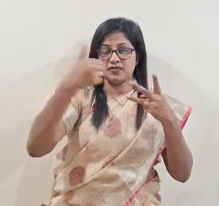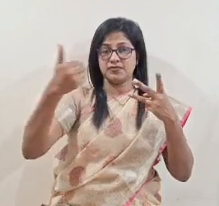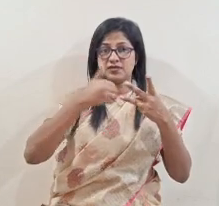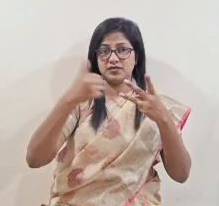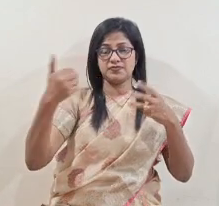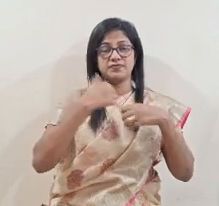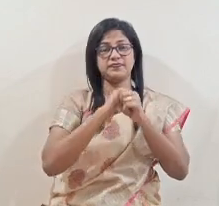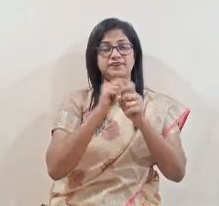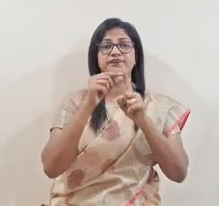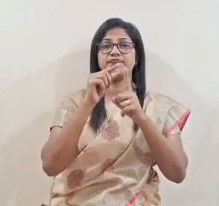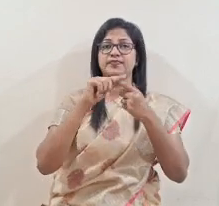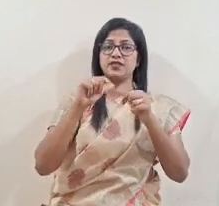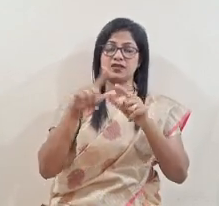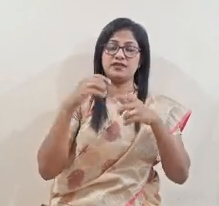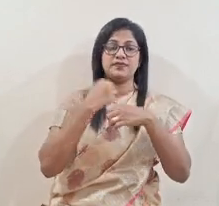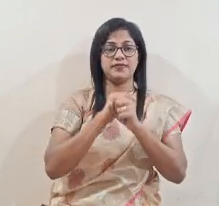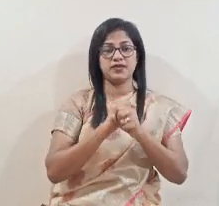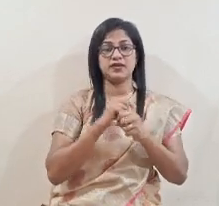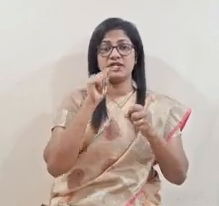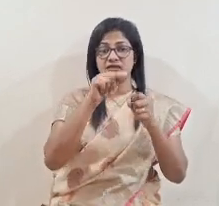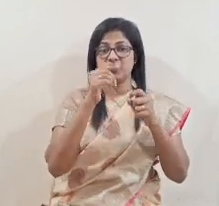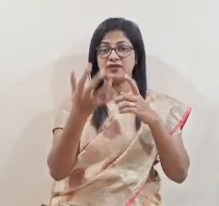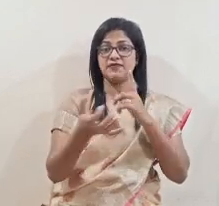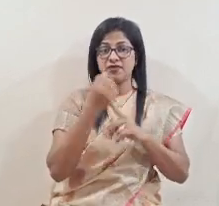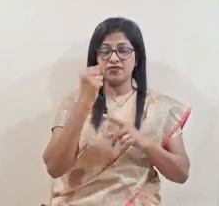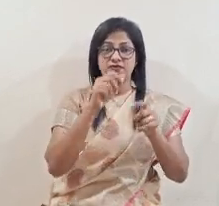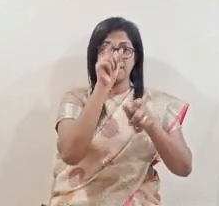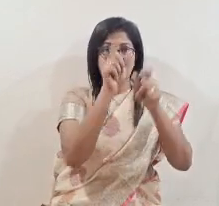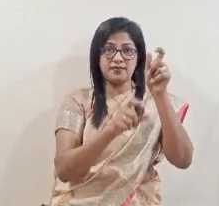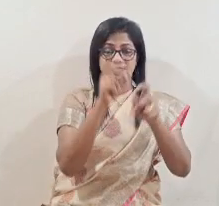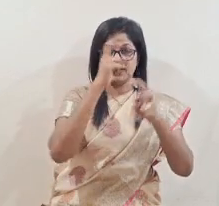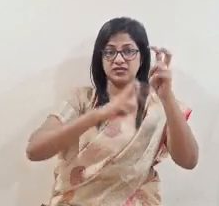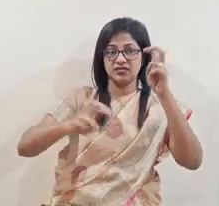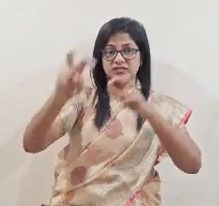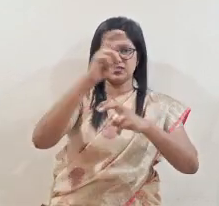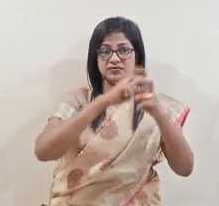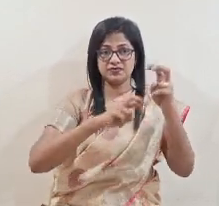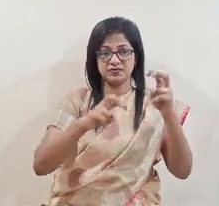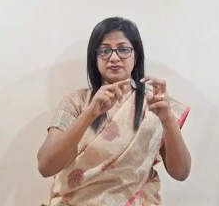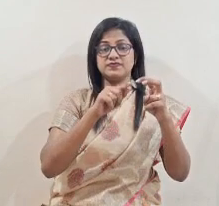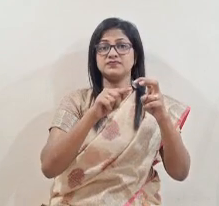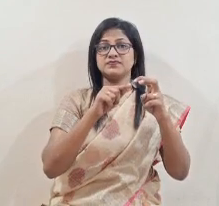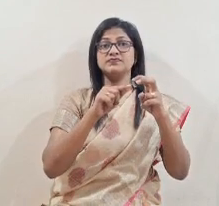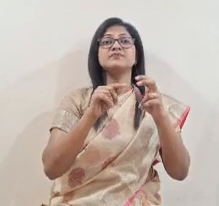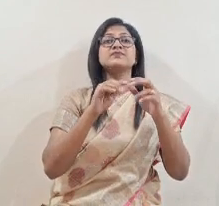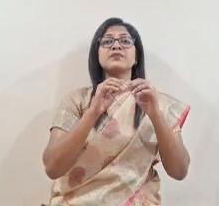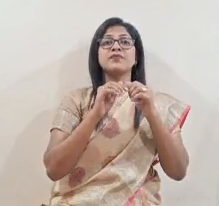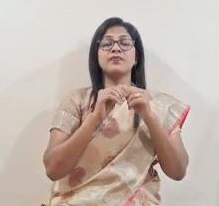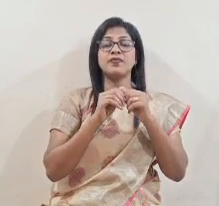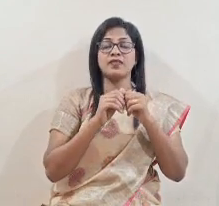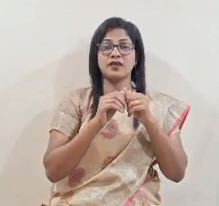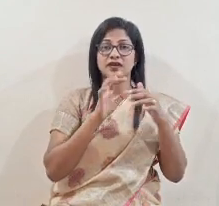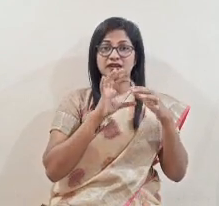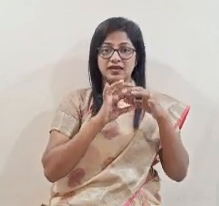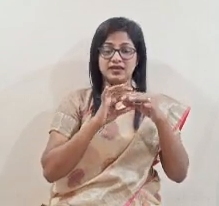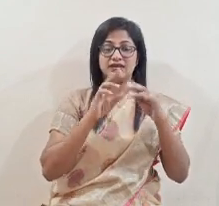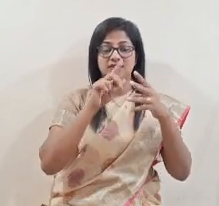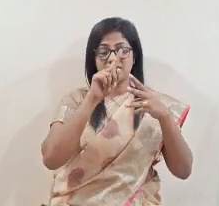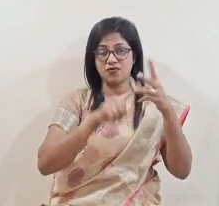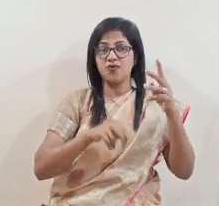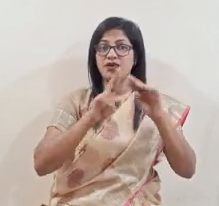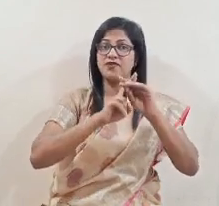accessible to the entire city for different land uses as well as compared to that of IPT.